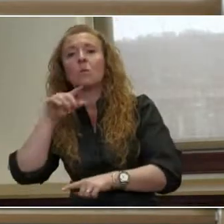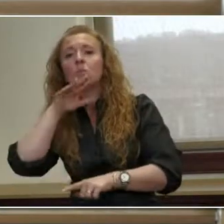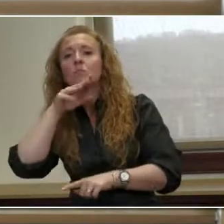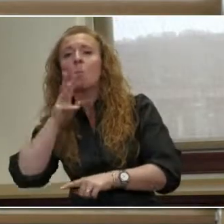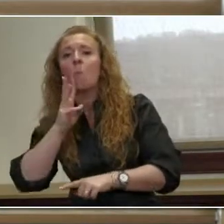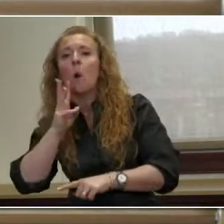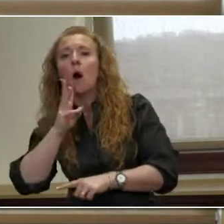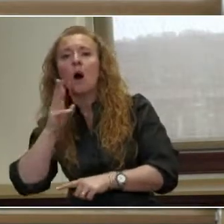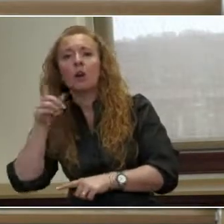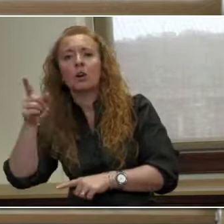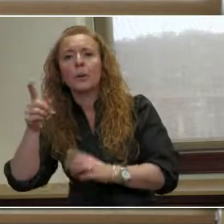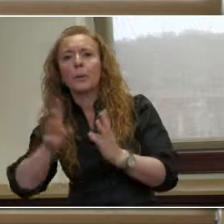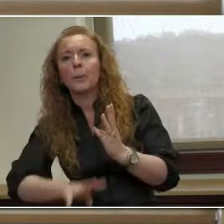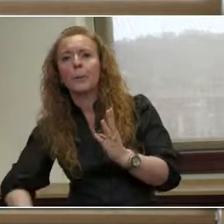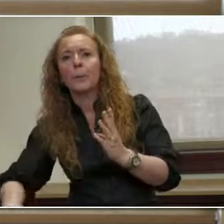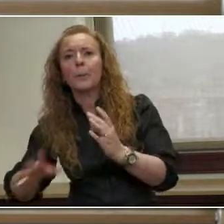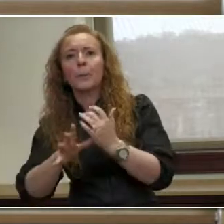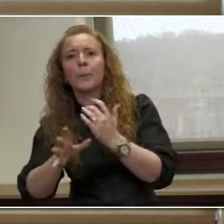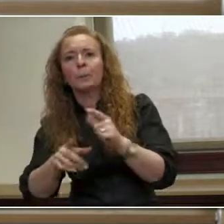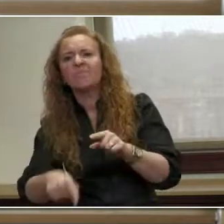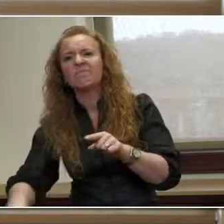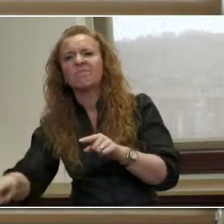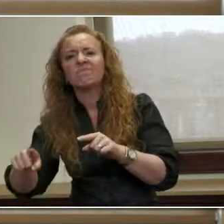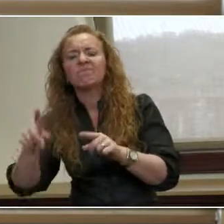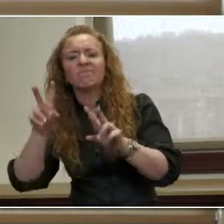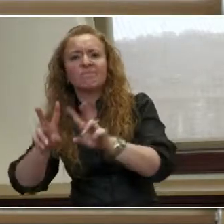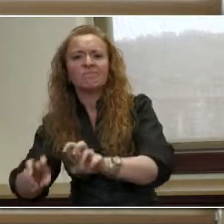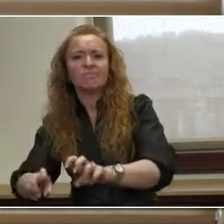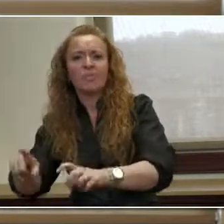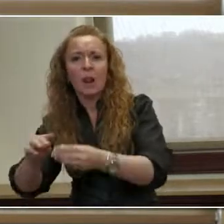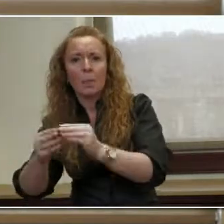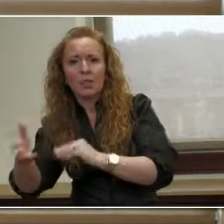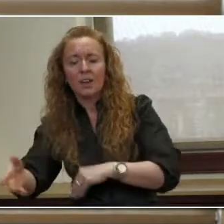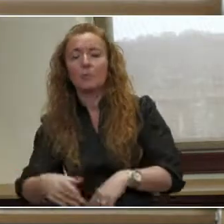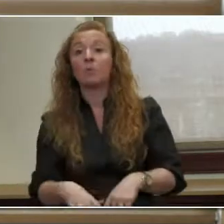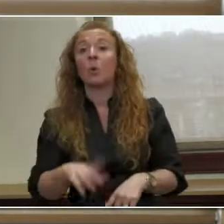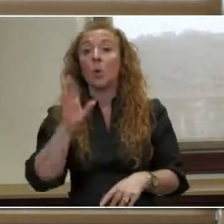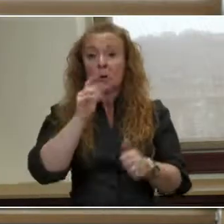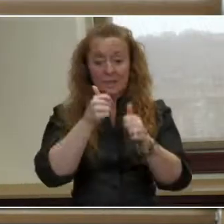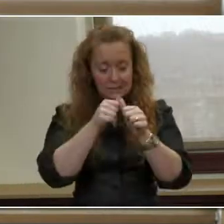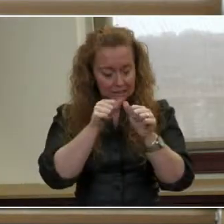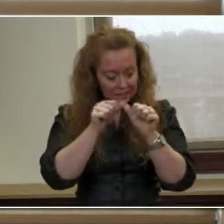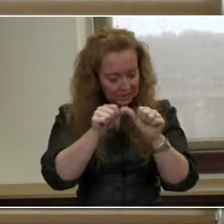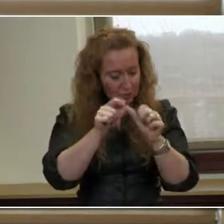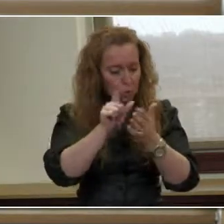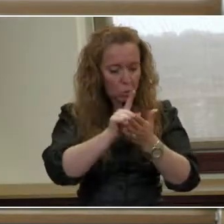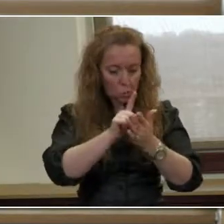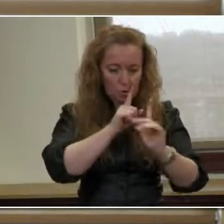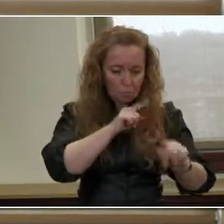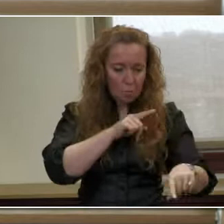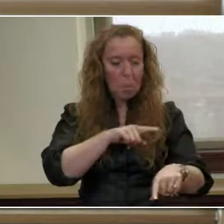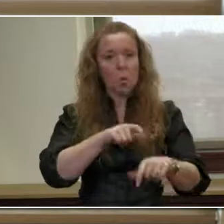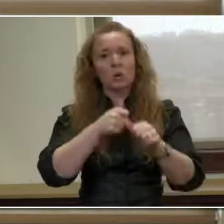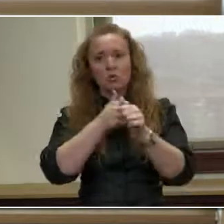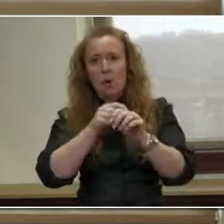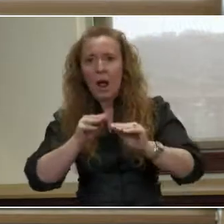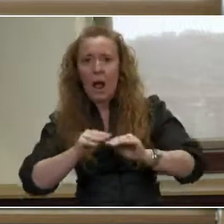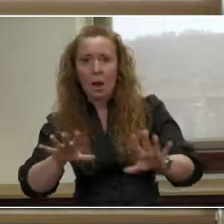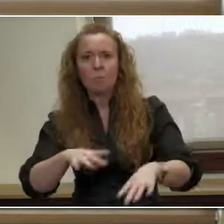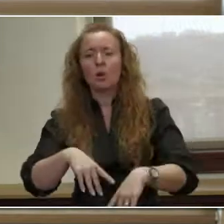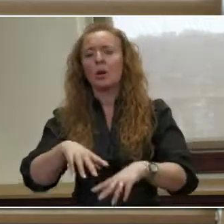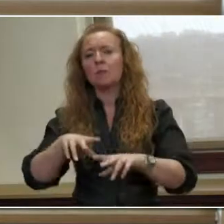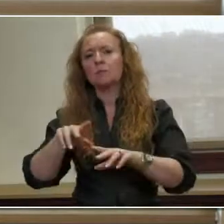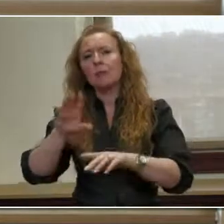surveillance. We will continue to publish weekly reports, track outbreaks, perform select case investigations, and monitor the